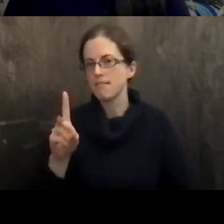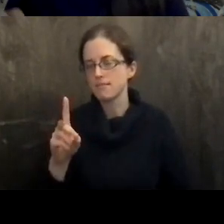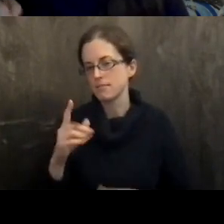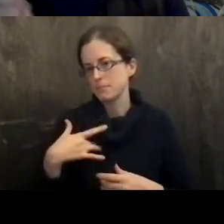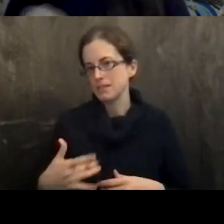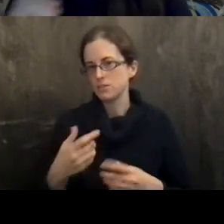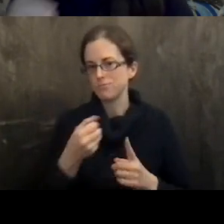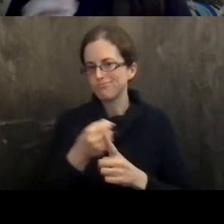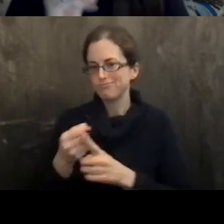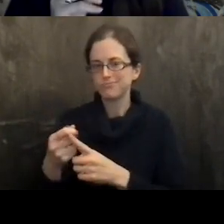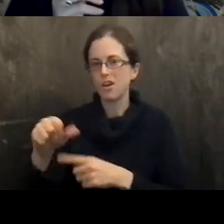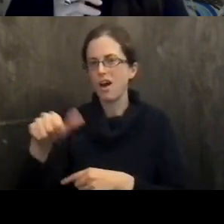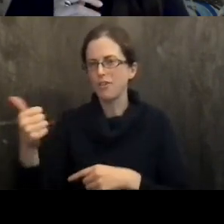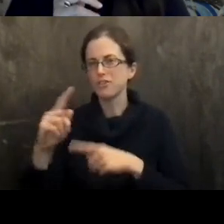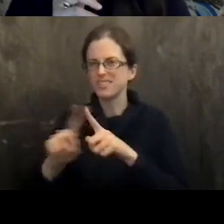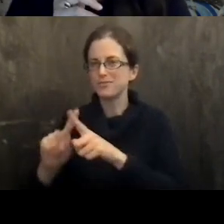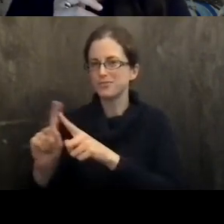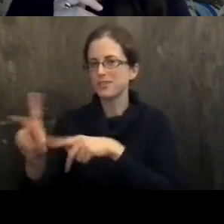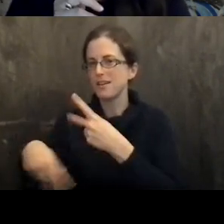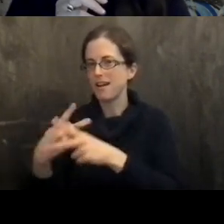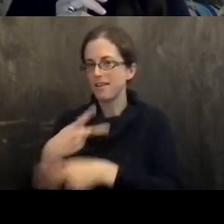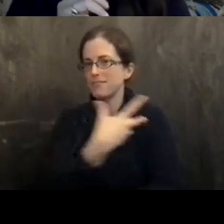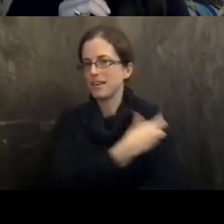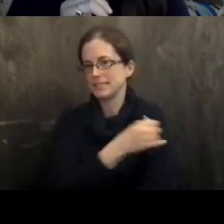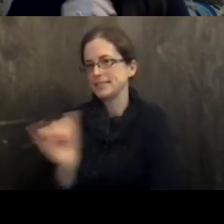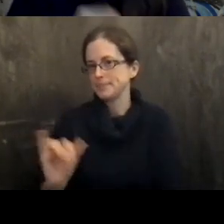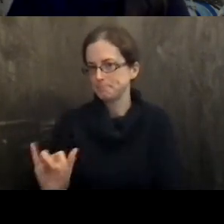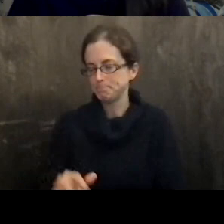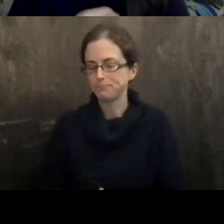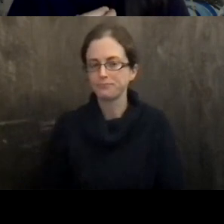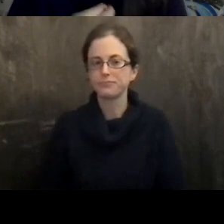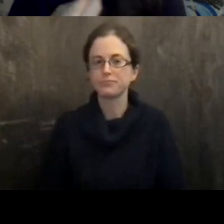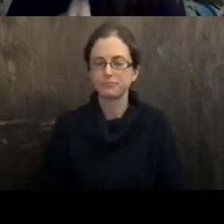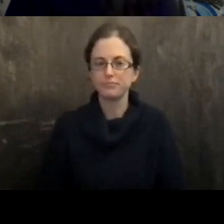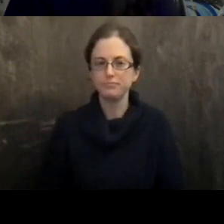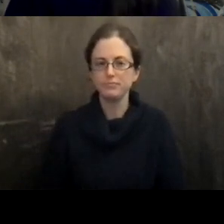What we always concern ourselves with in clinical trials is